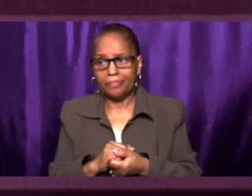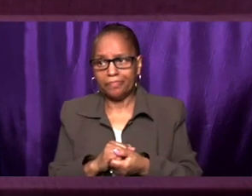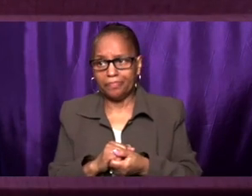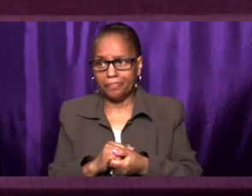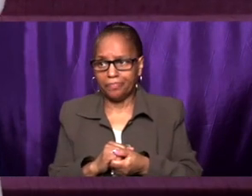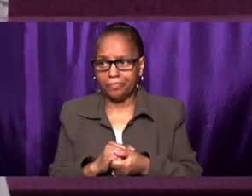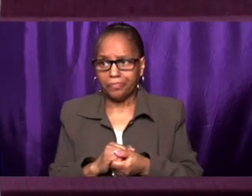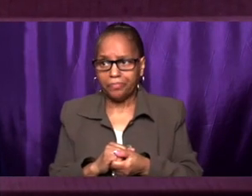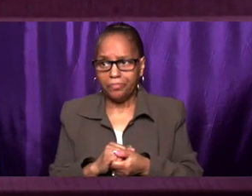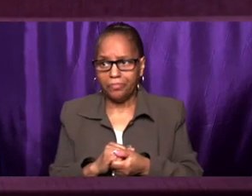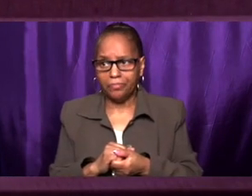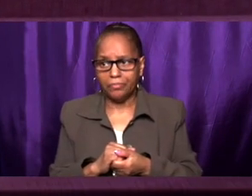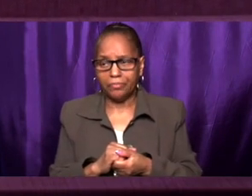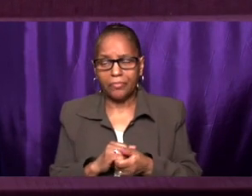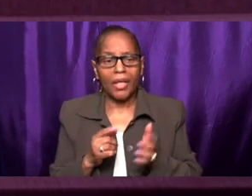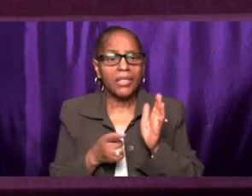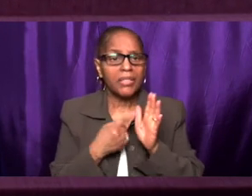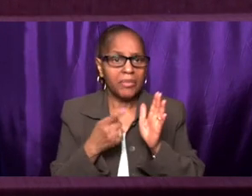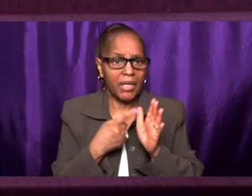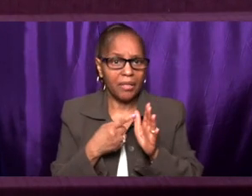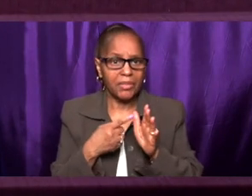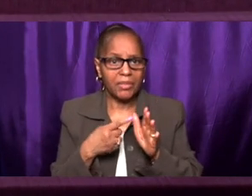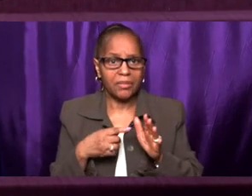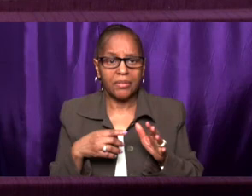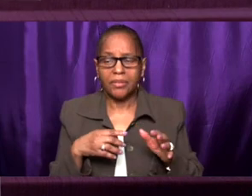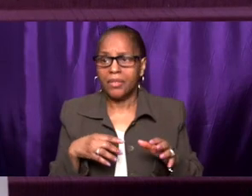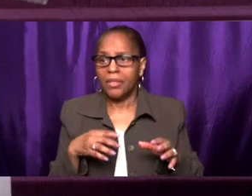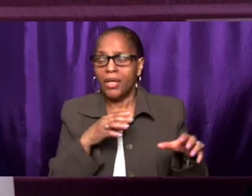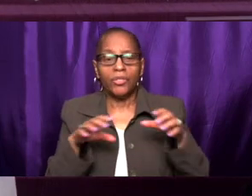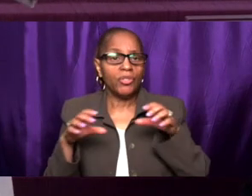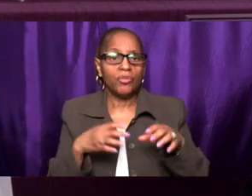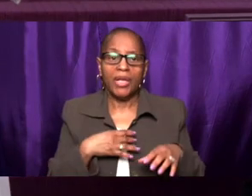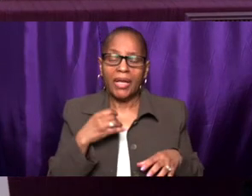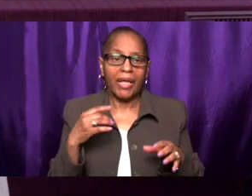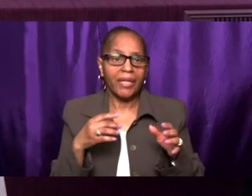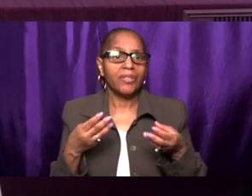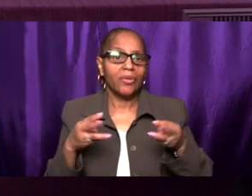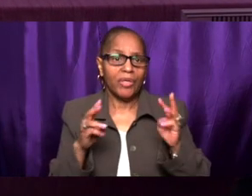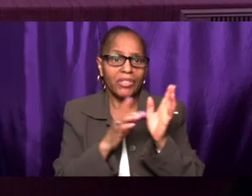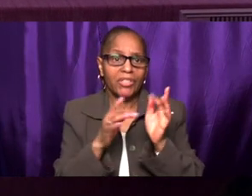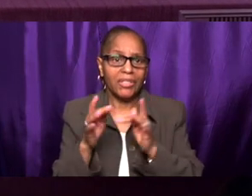Deacon, sometimes I do not like Jesus' methods of ministry.